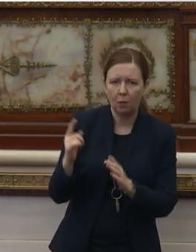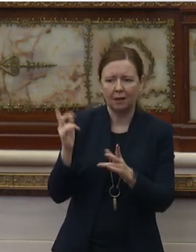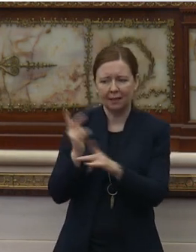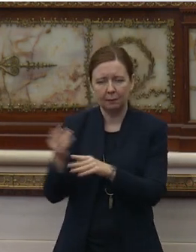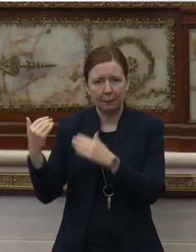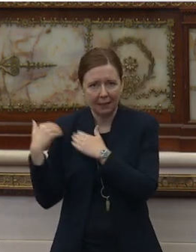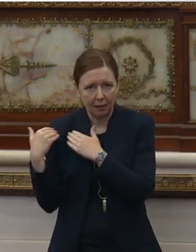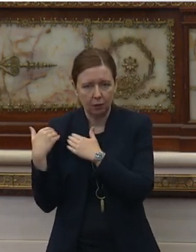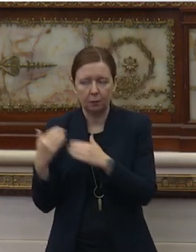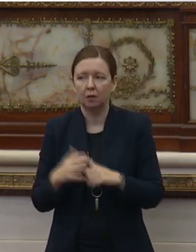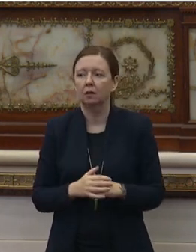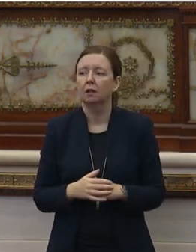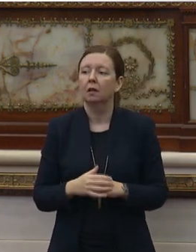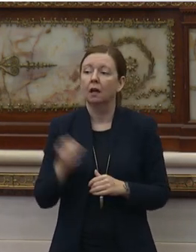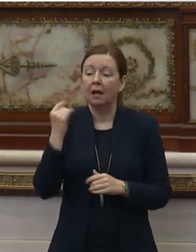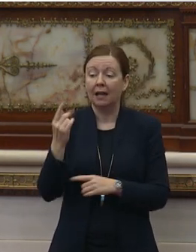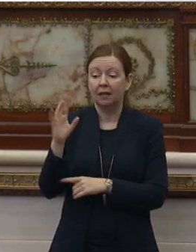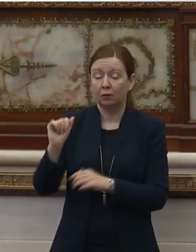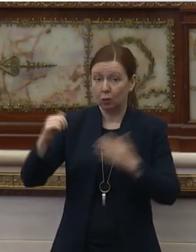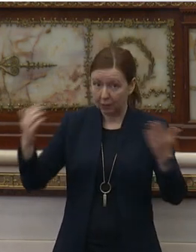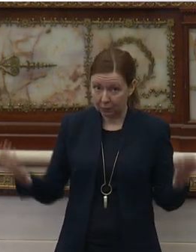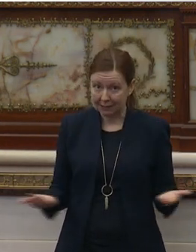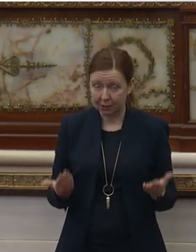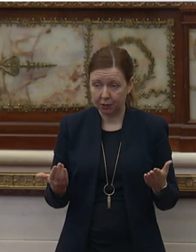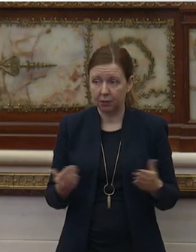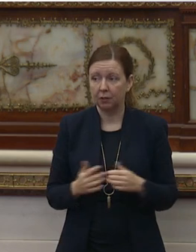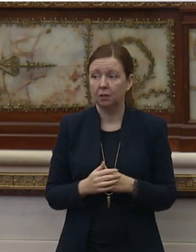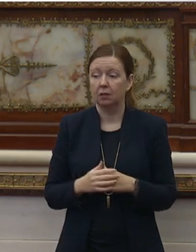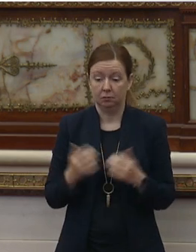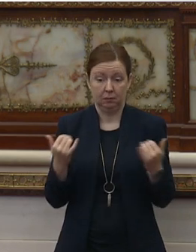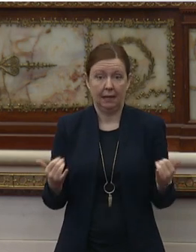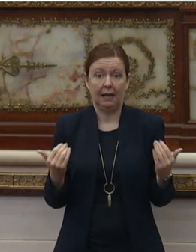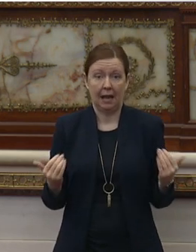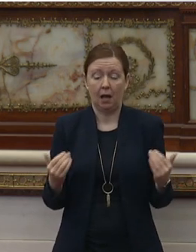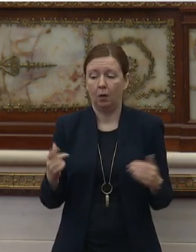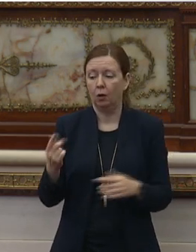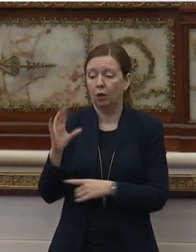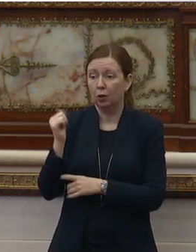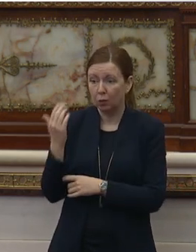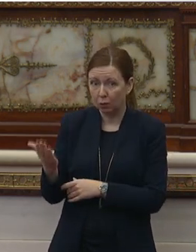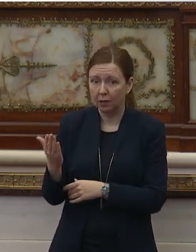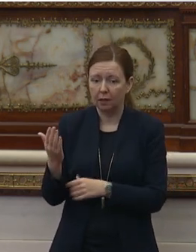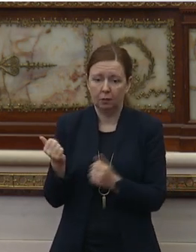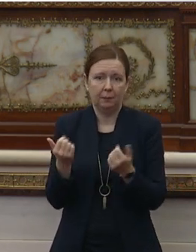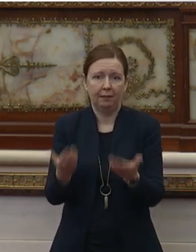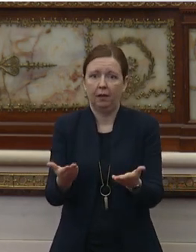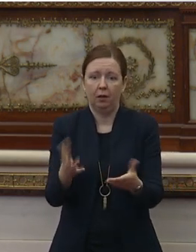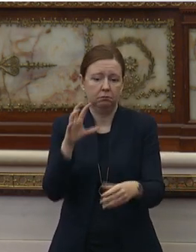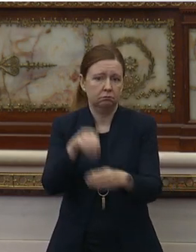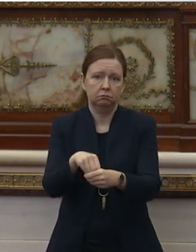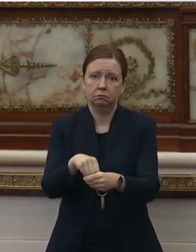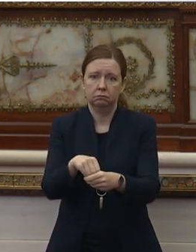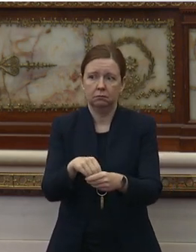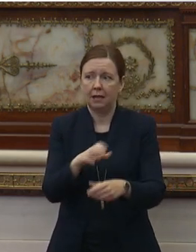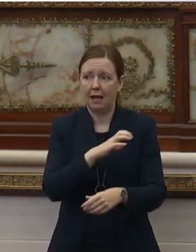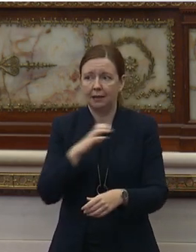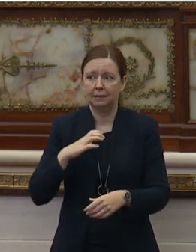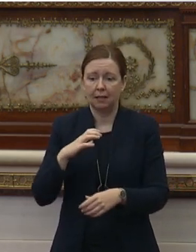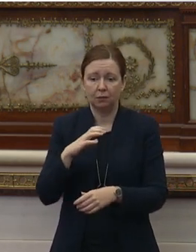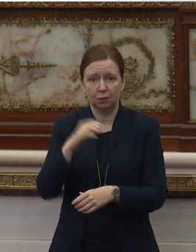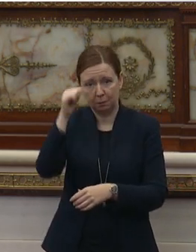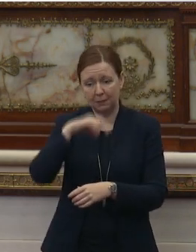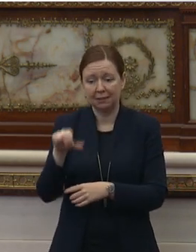accountable. And if Gloria had been here at this particular time, Gloria would be at the table, as Councilman Scuola